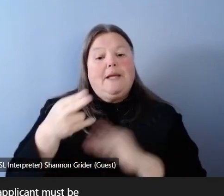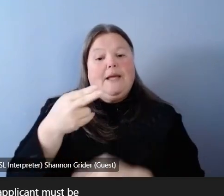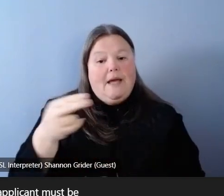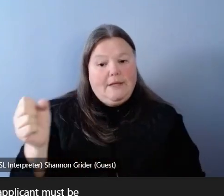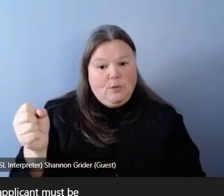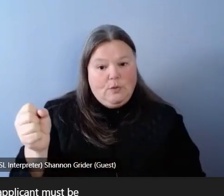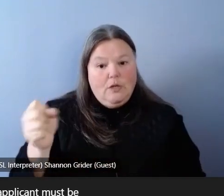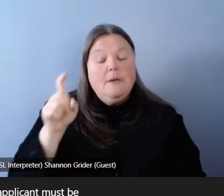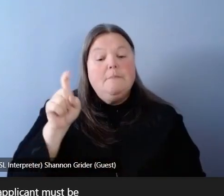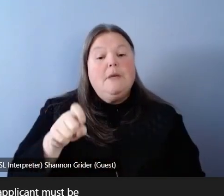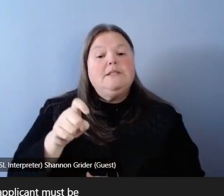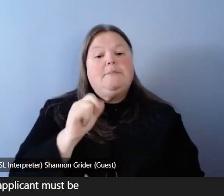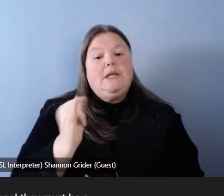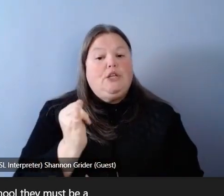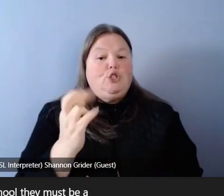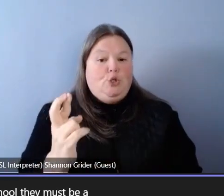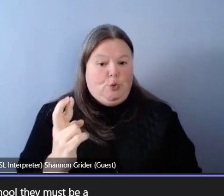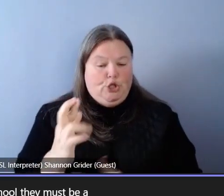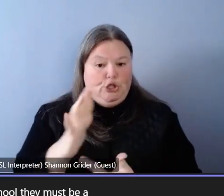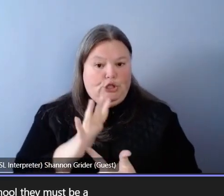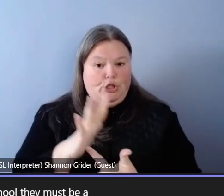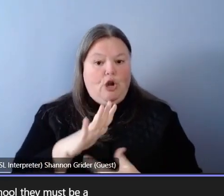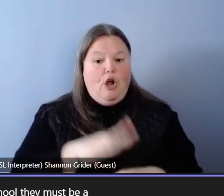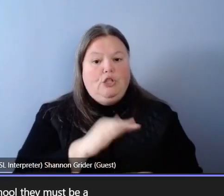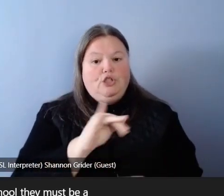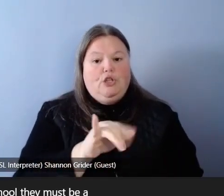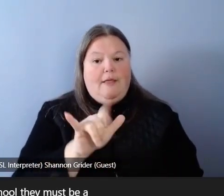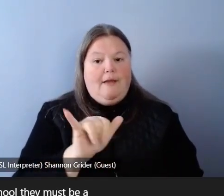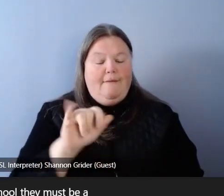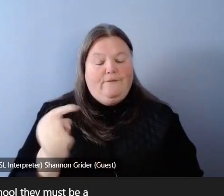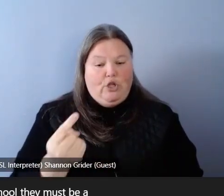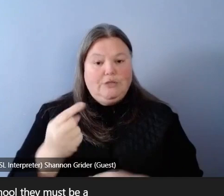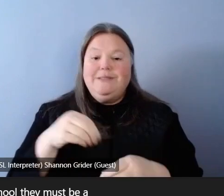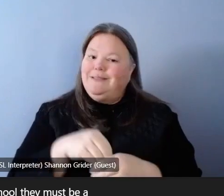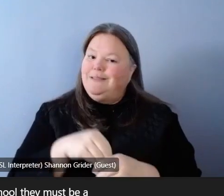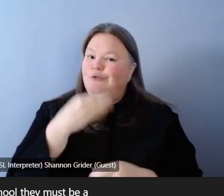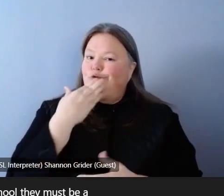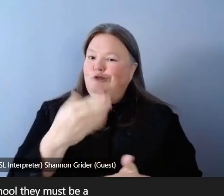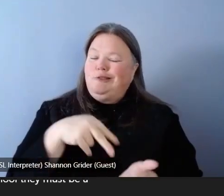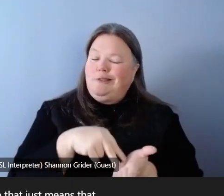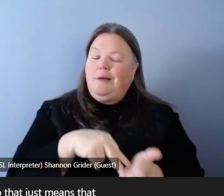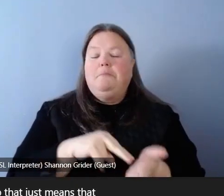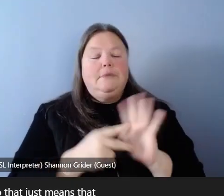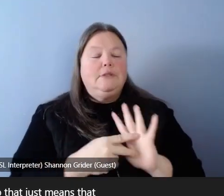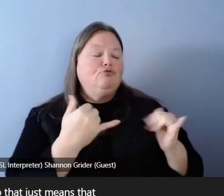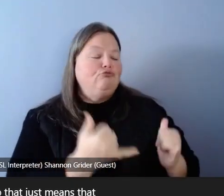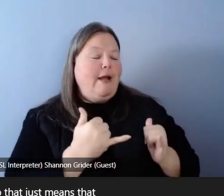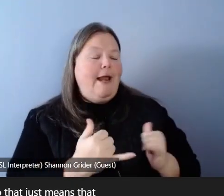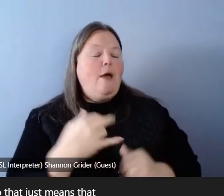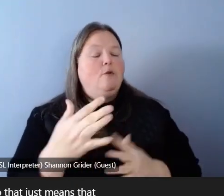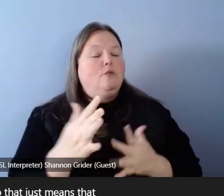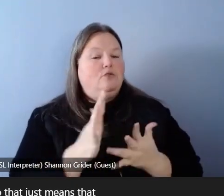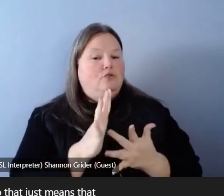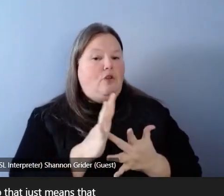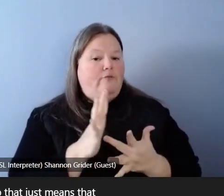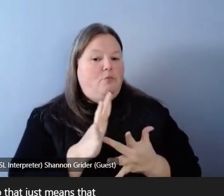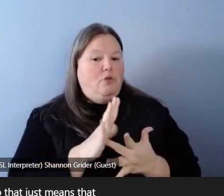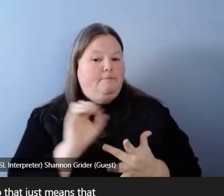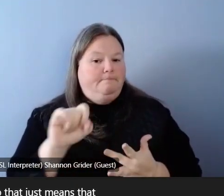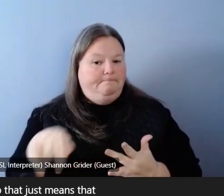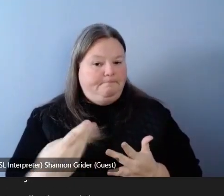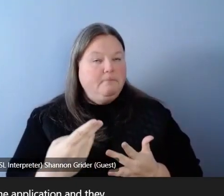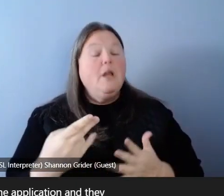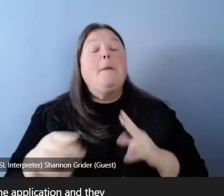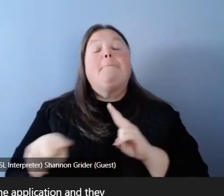They must be a junior in good standing on July 1st, so that just means that they're a sophomore at the time of the application, and they must reside